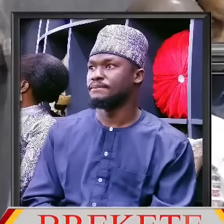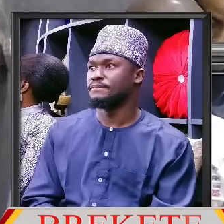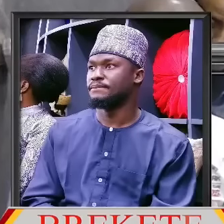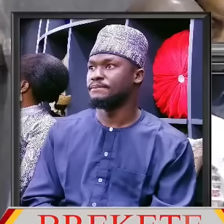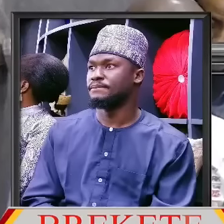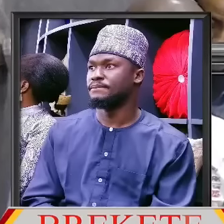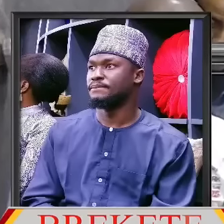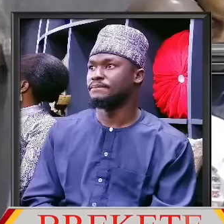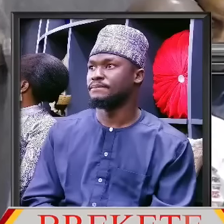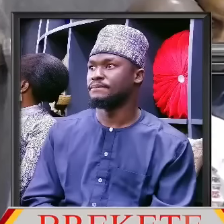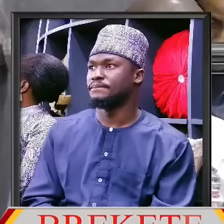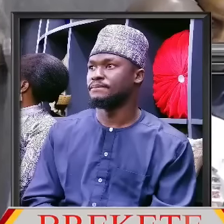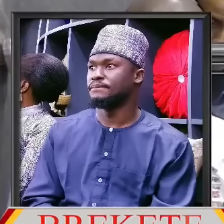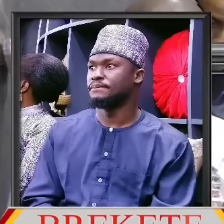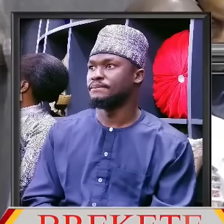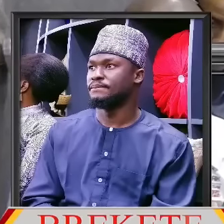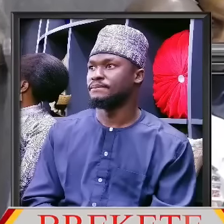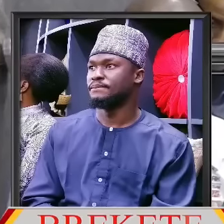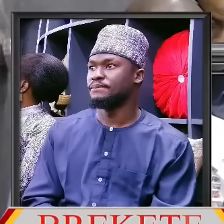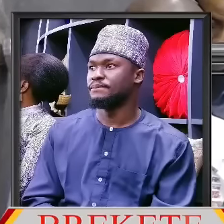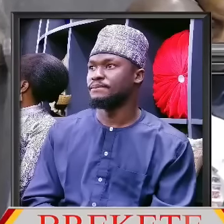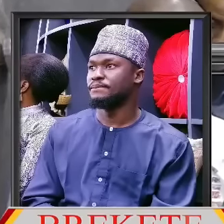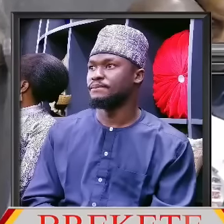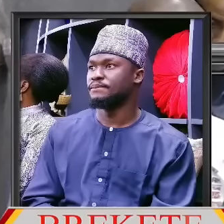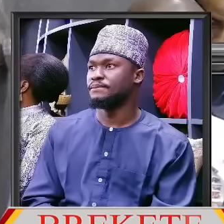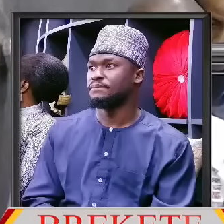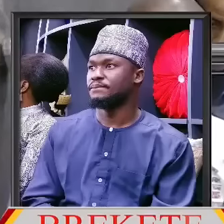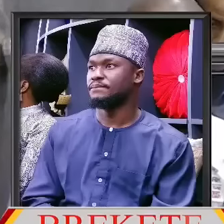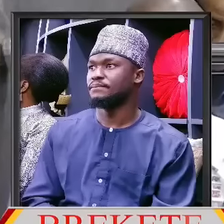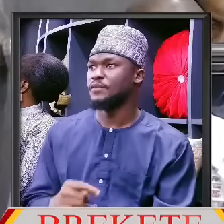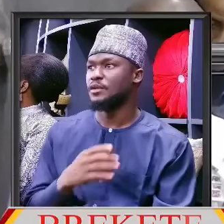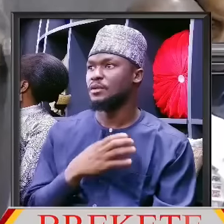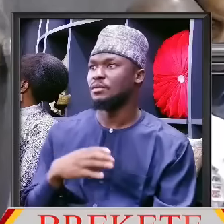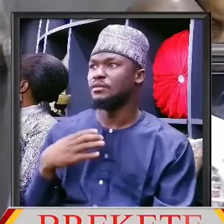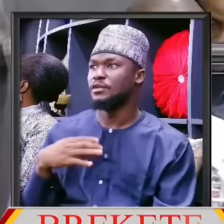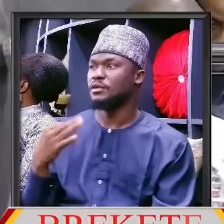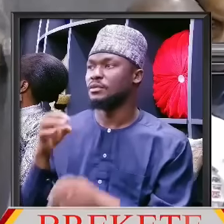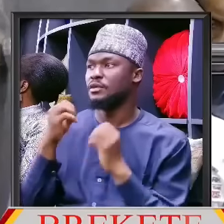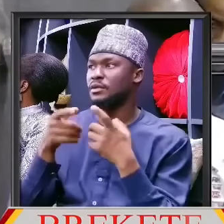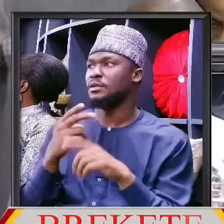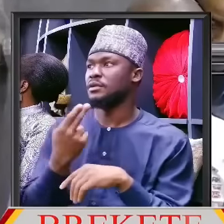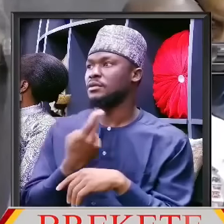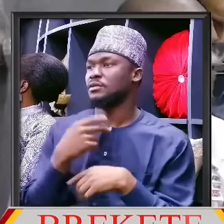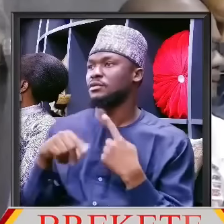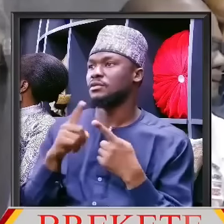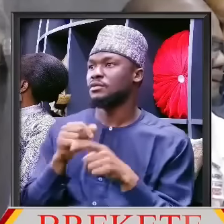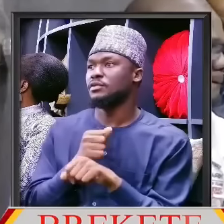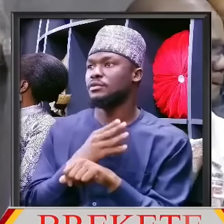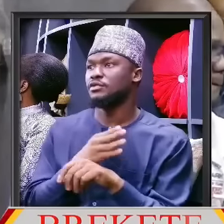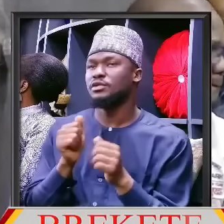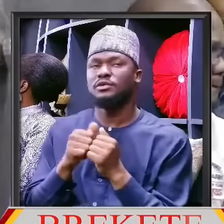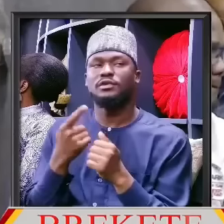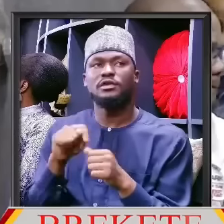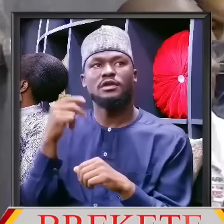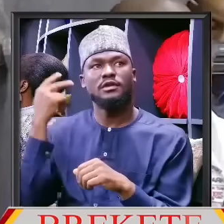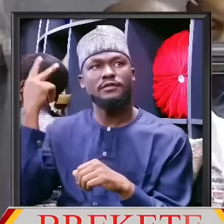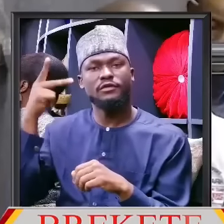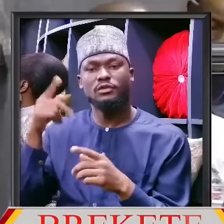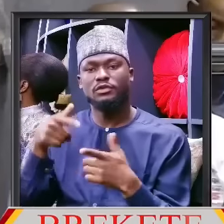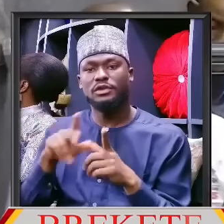the commissioner for education, governor send them. Make we go Abuja with the provost of the college and myself. Make we